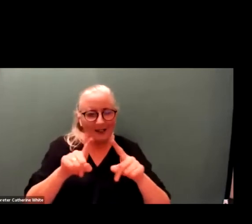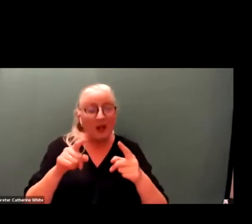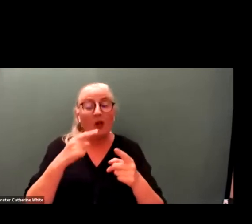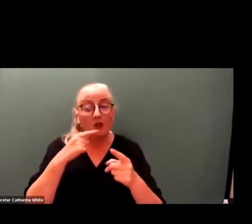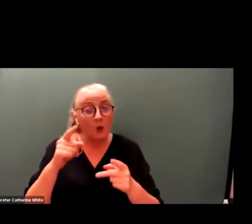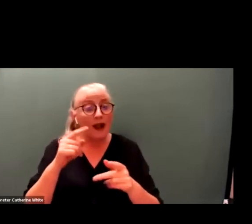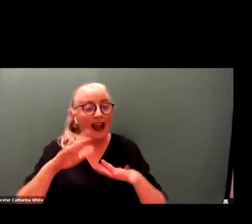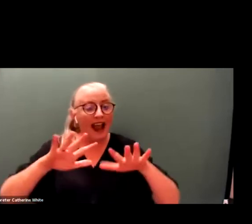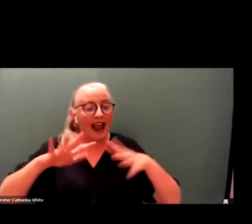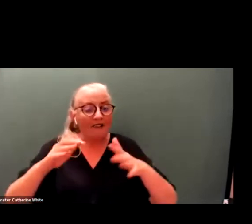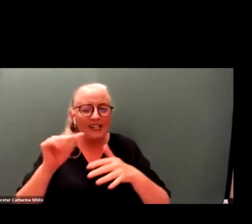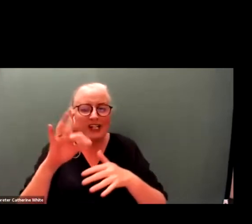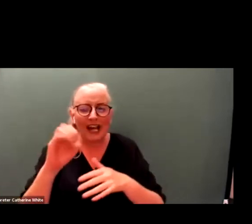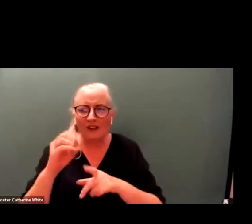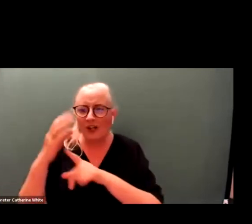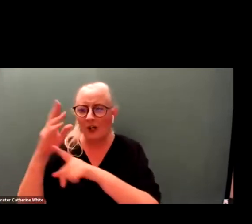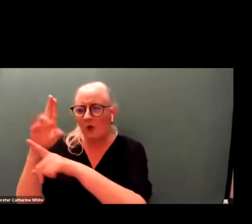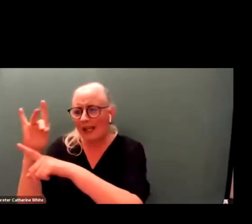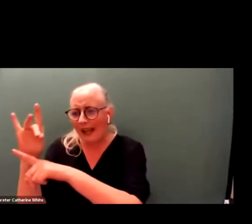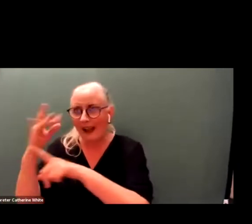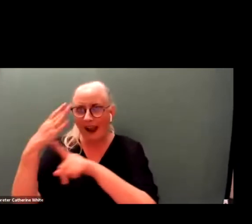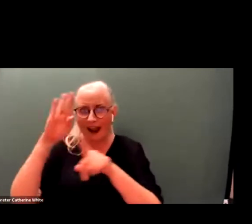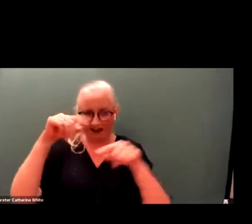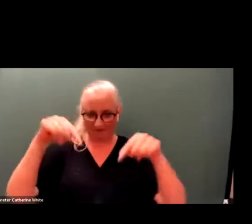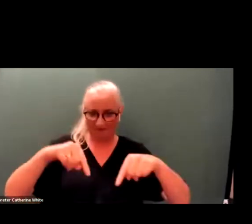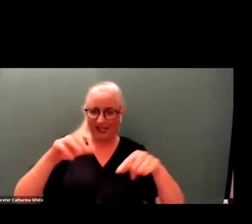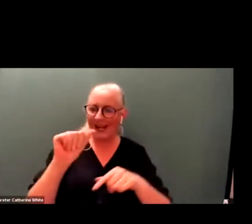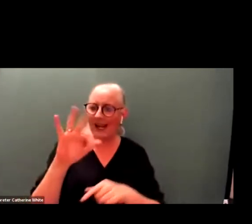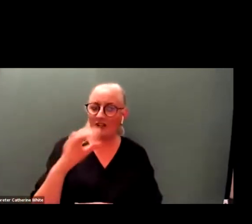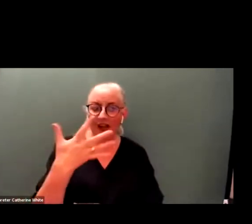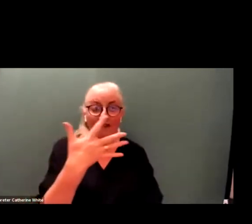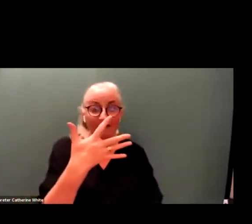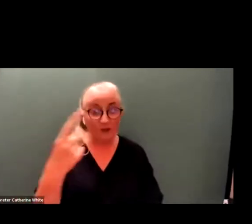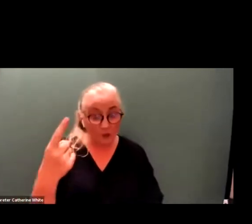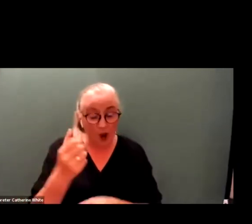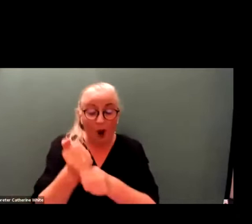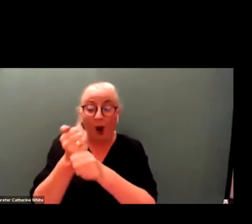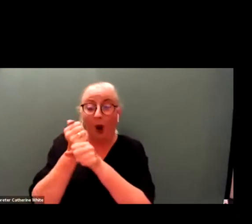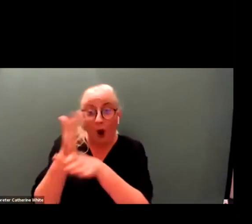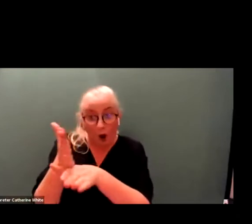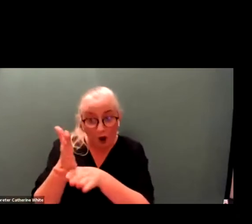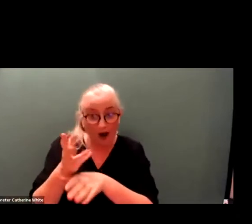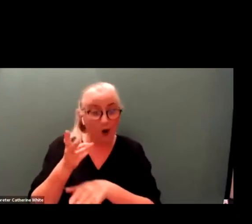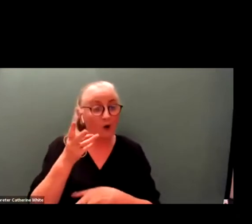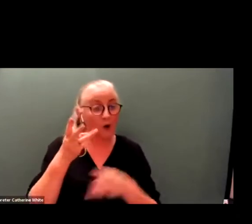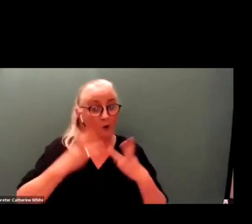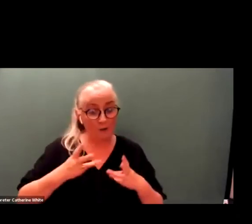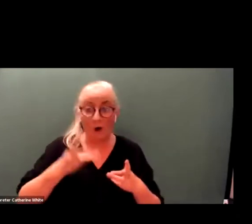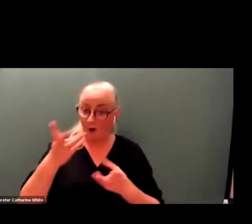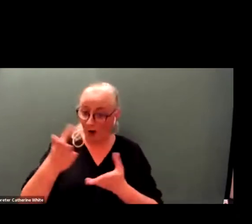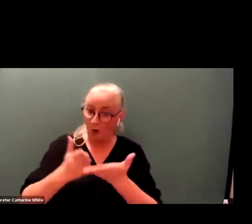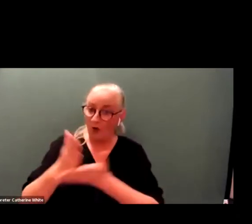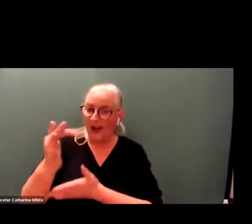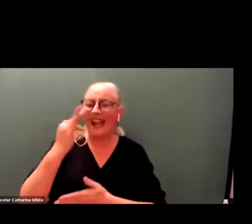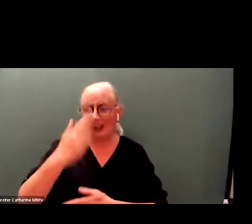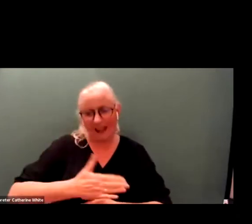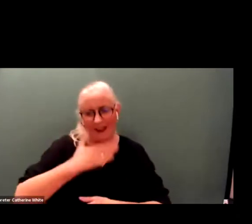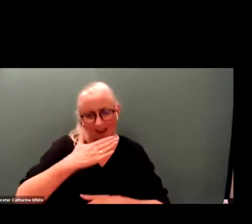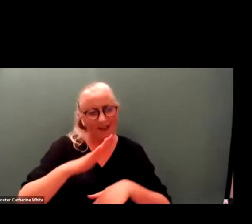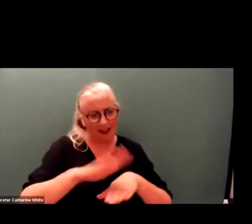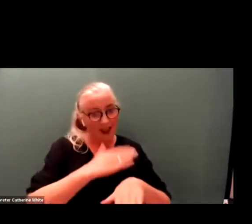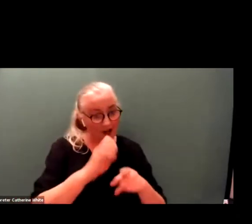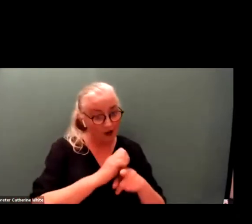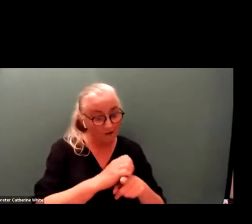menopause in the UK and Ireland is 51. It's something all women are going to go through if they live long enough. And a woman is